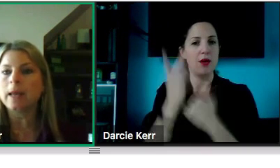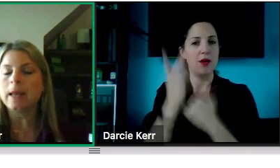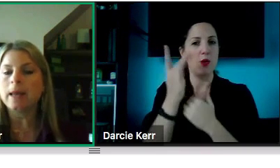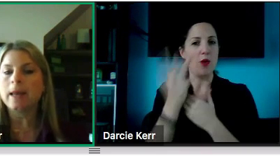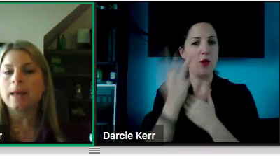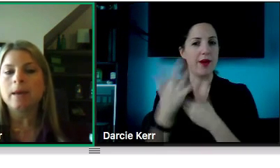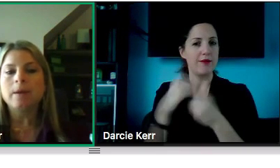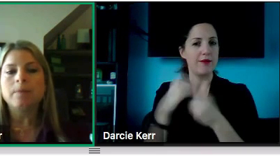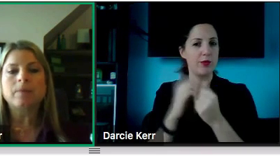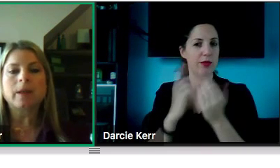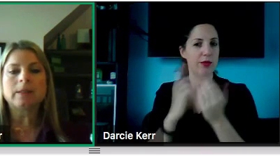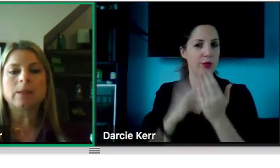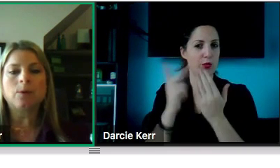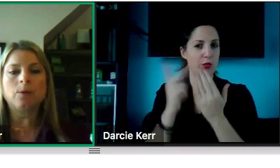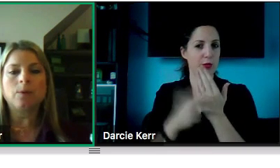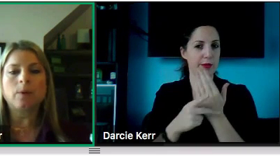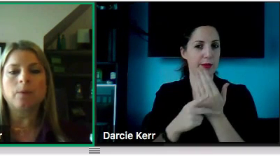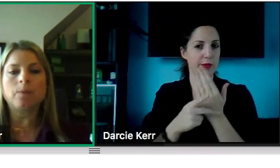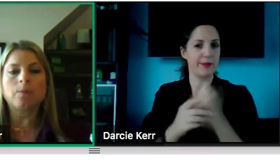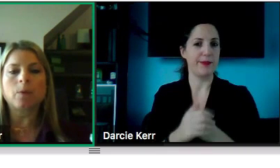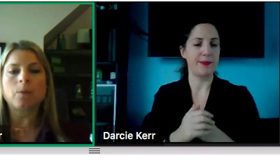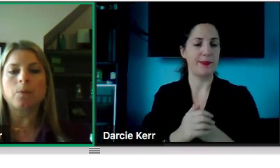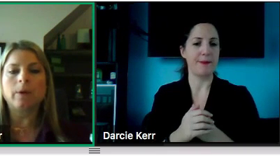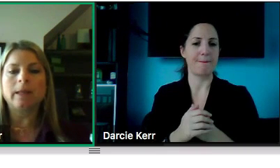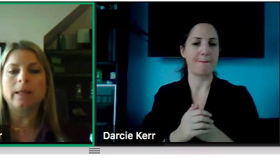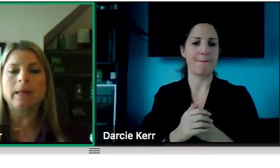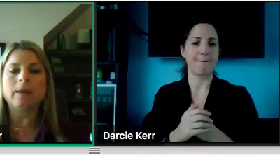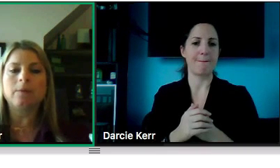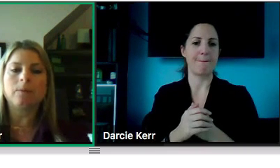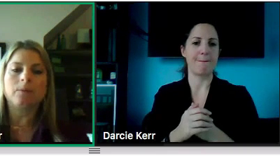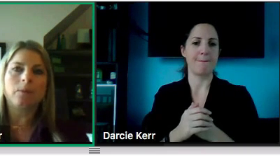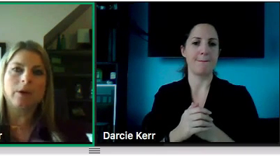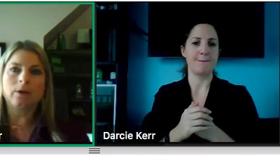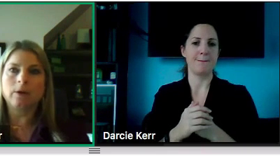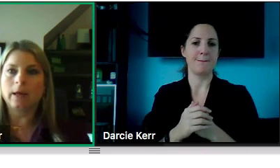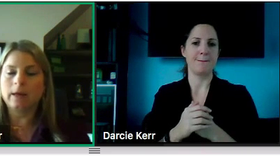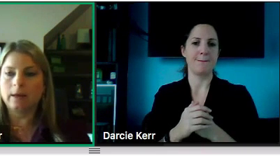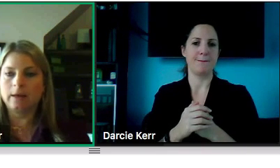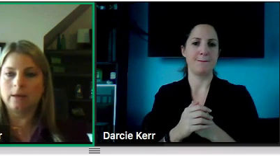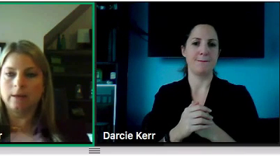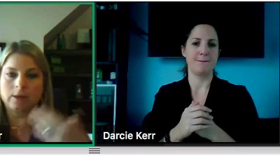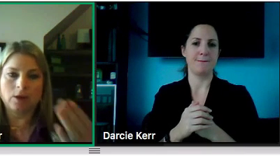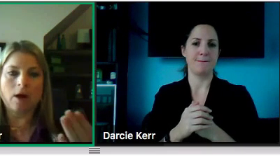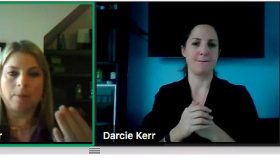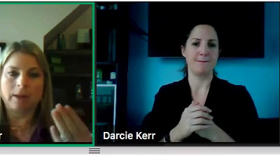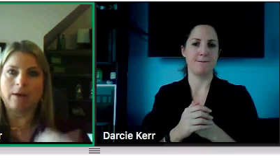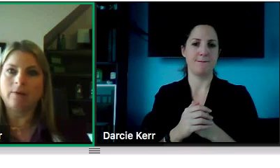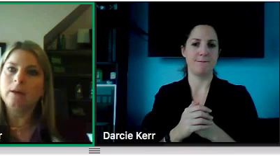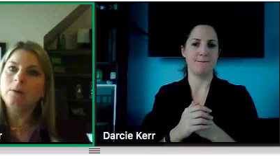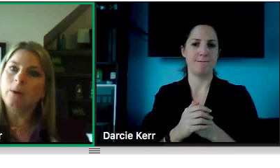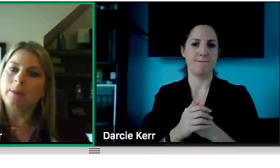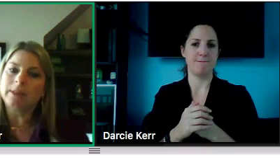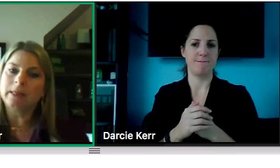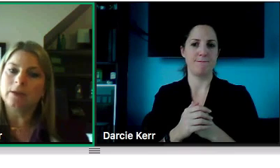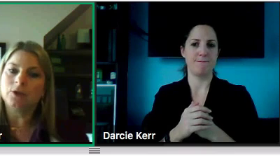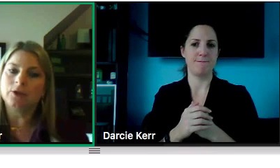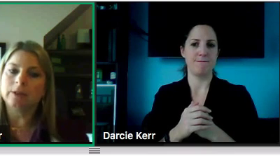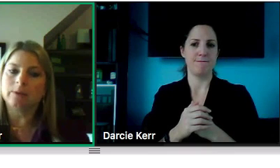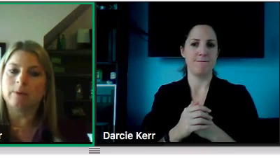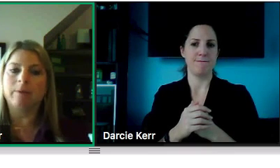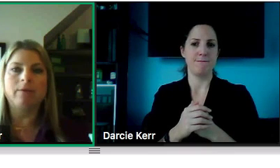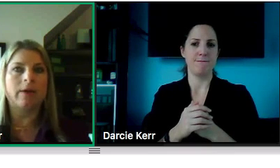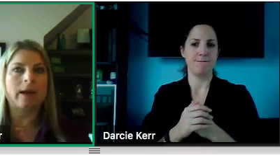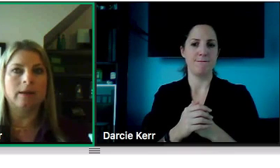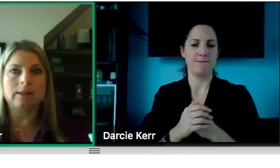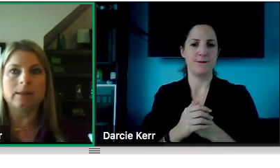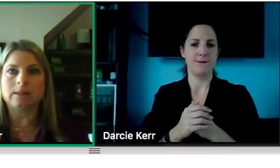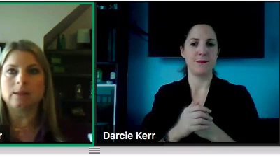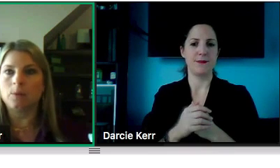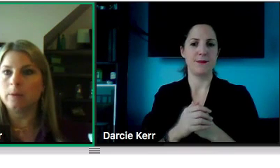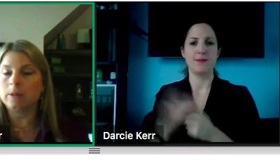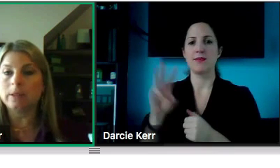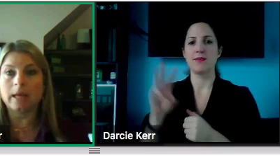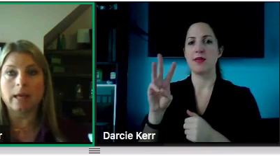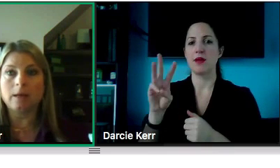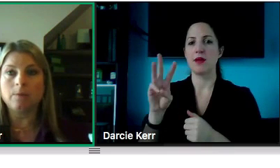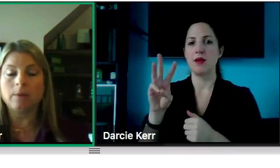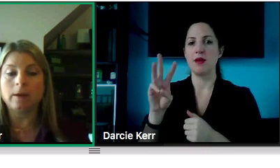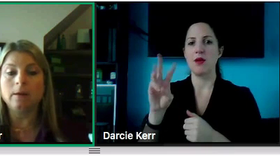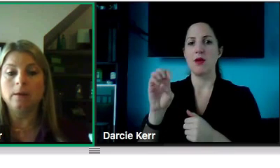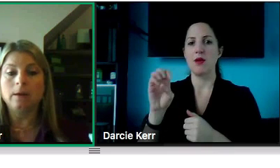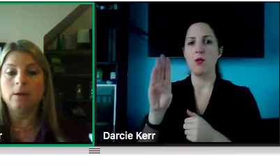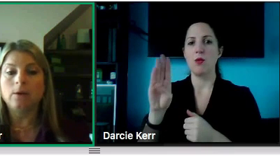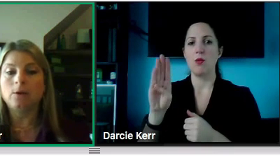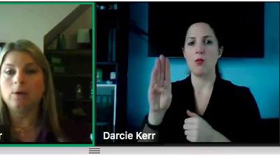question. So really, when you look at it at the top level, Web Essentials, Web Advanced is open